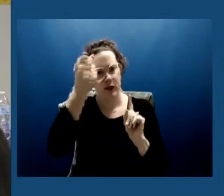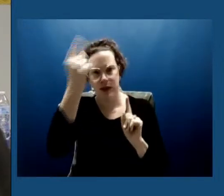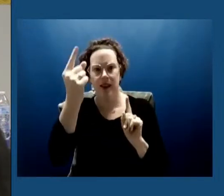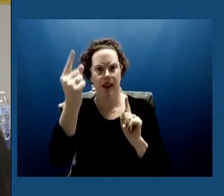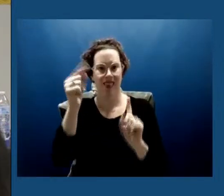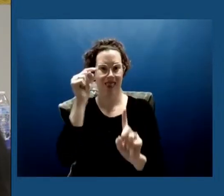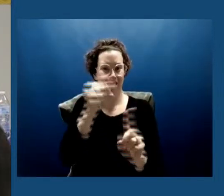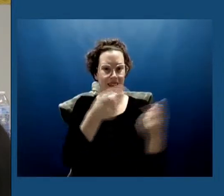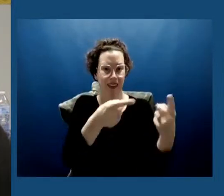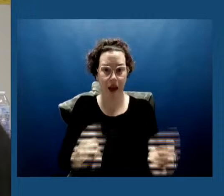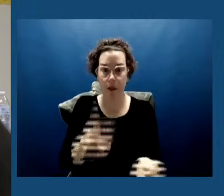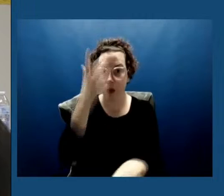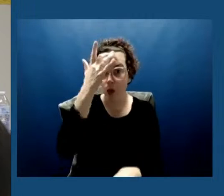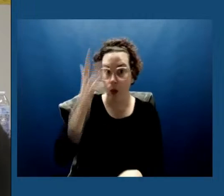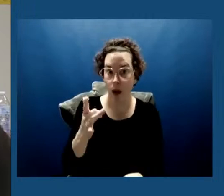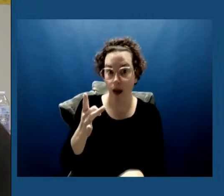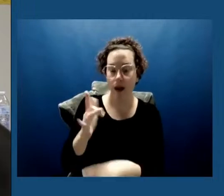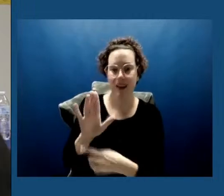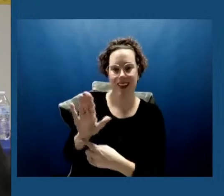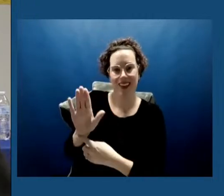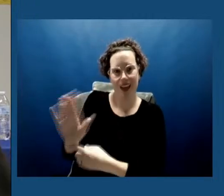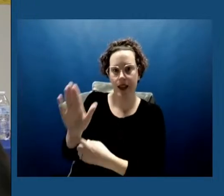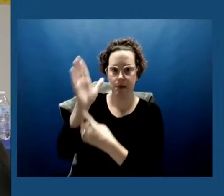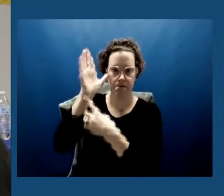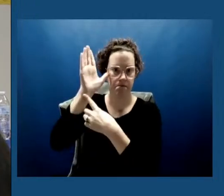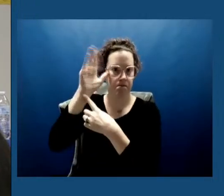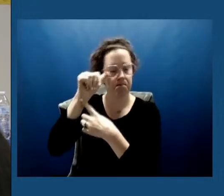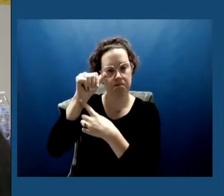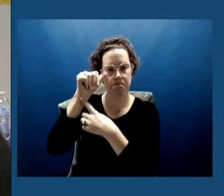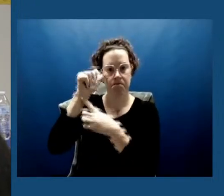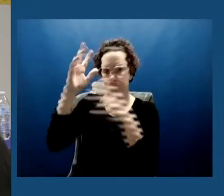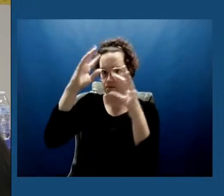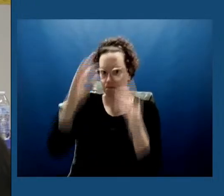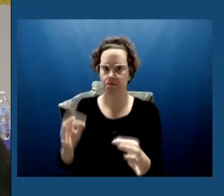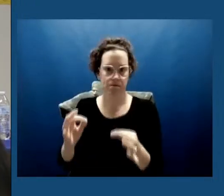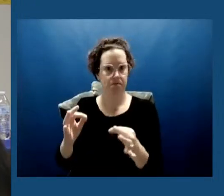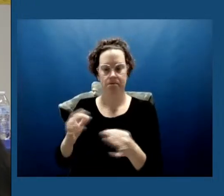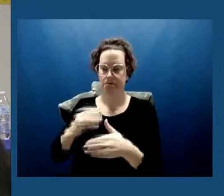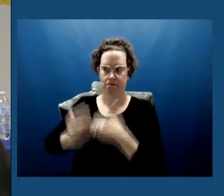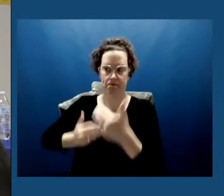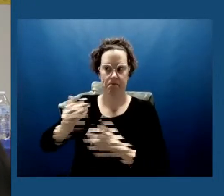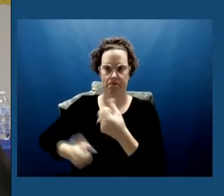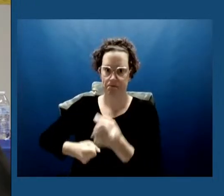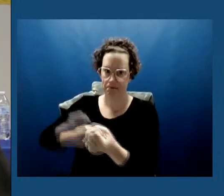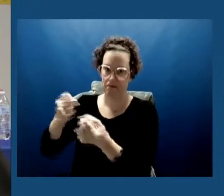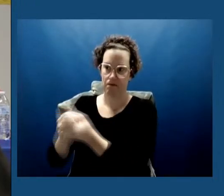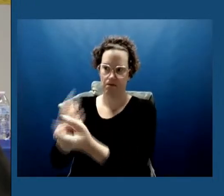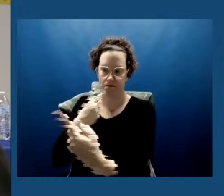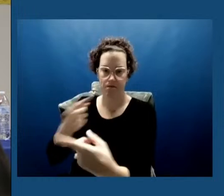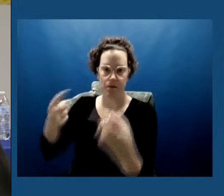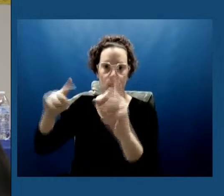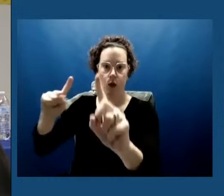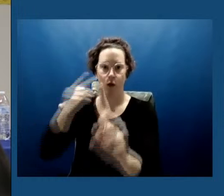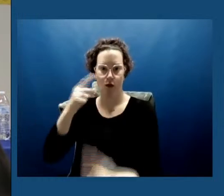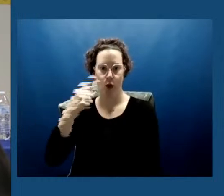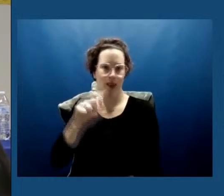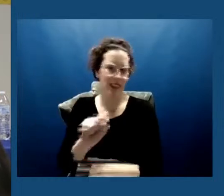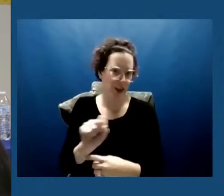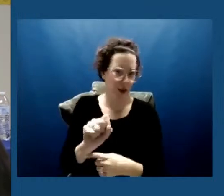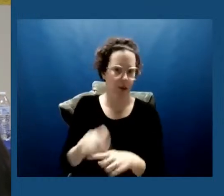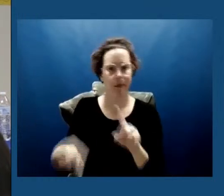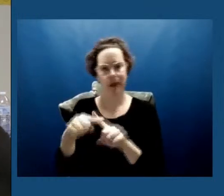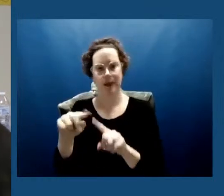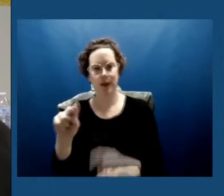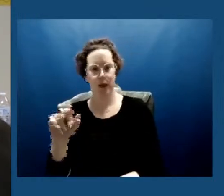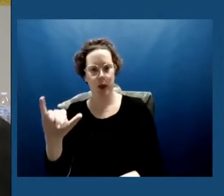of his just sheer will to get it over the finish line, to deliver for the people of Syracuse and all of New York. So with that,